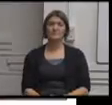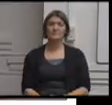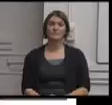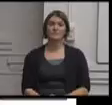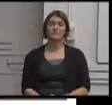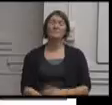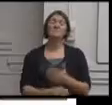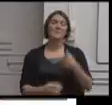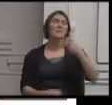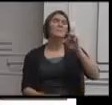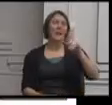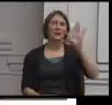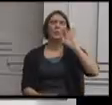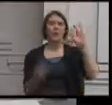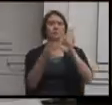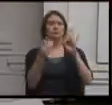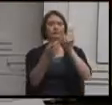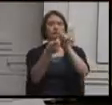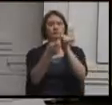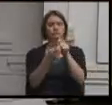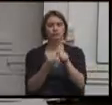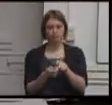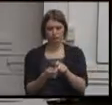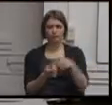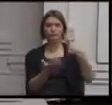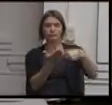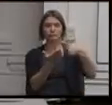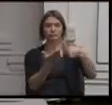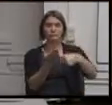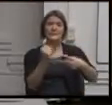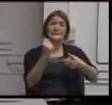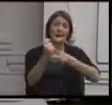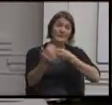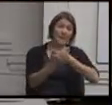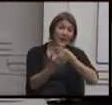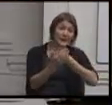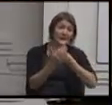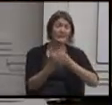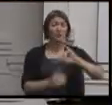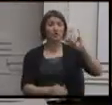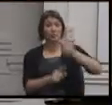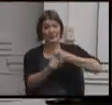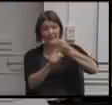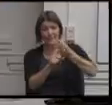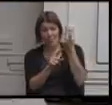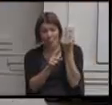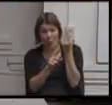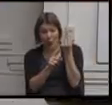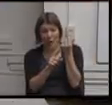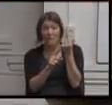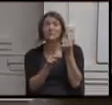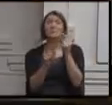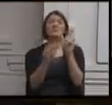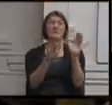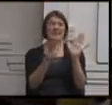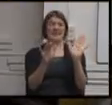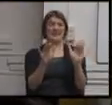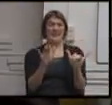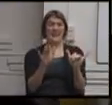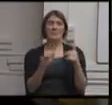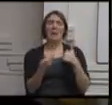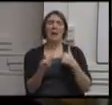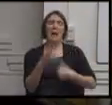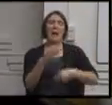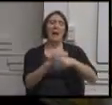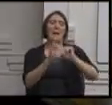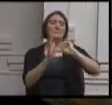And I know Patrick is going to heavily talk about Insurance Services Office, or the ISO. A couple of quick